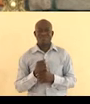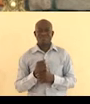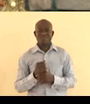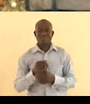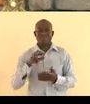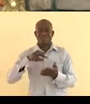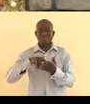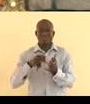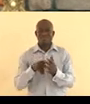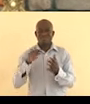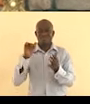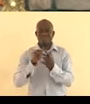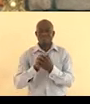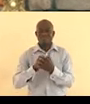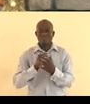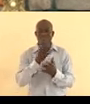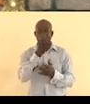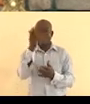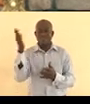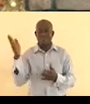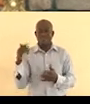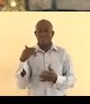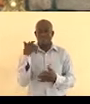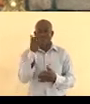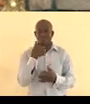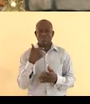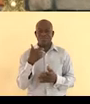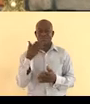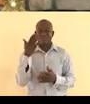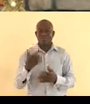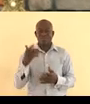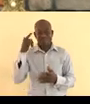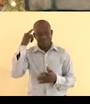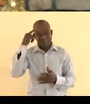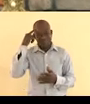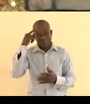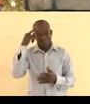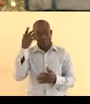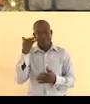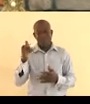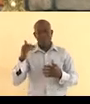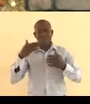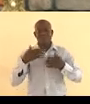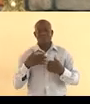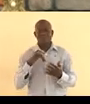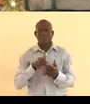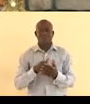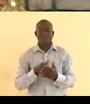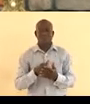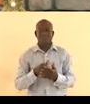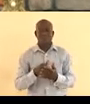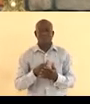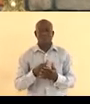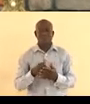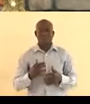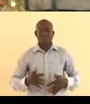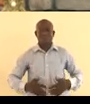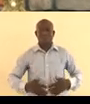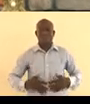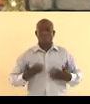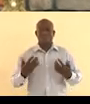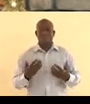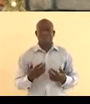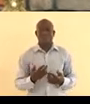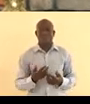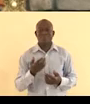conceited. Meaning that those who think they have it, those who are sustaining the status quo and are